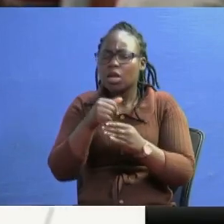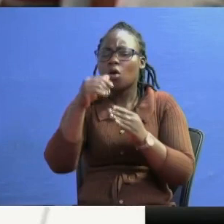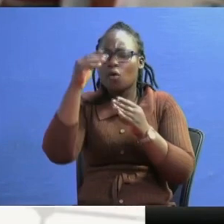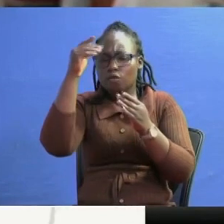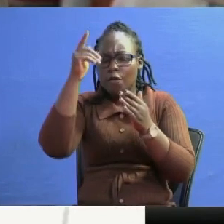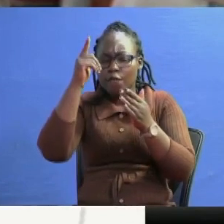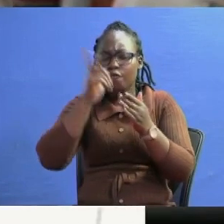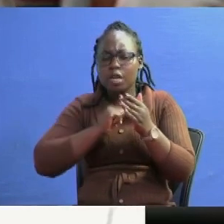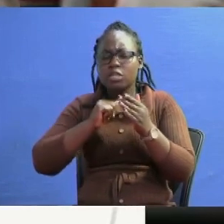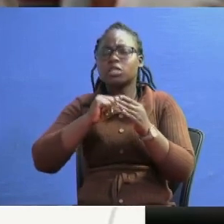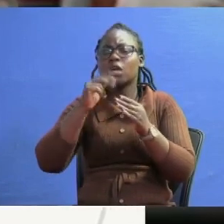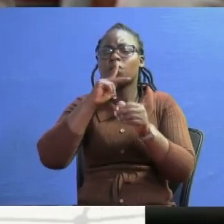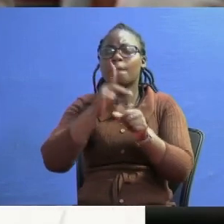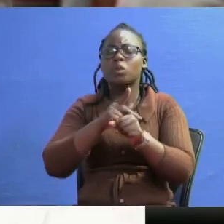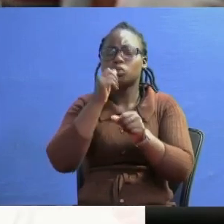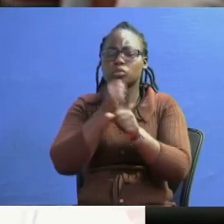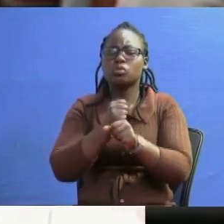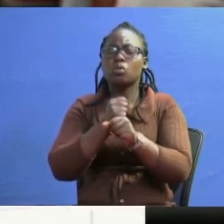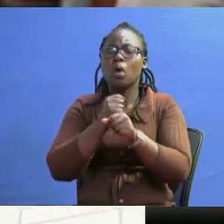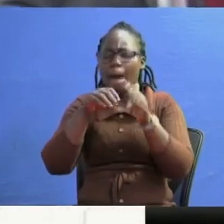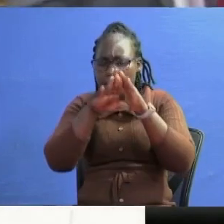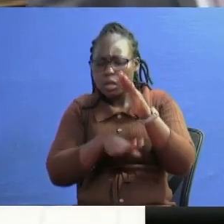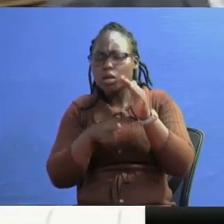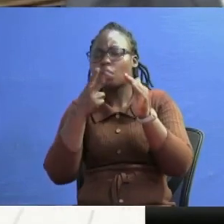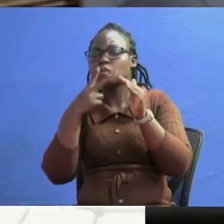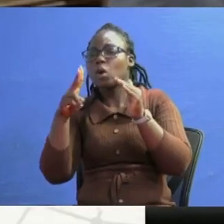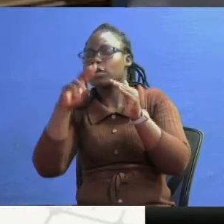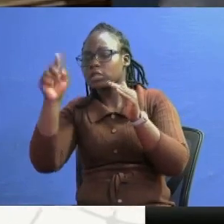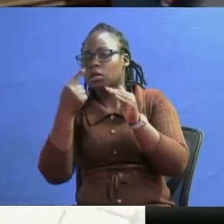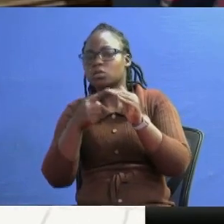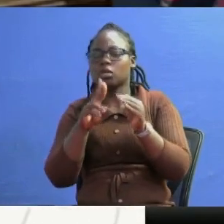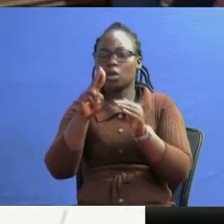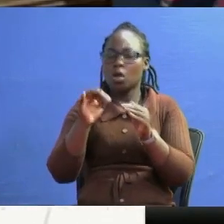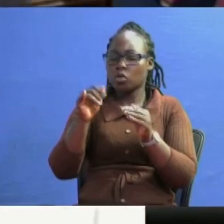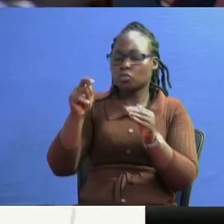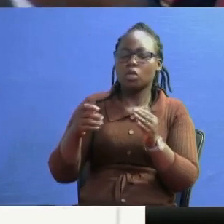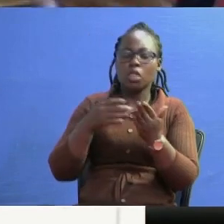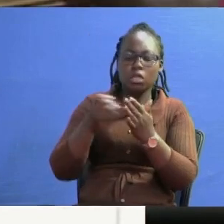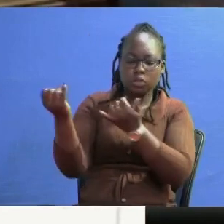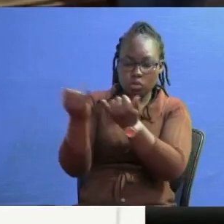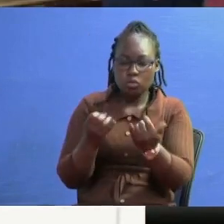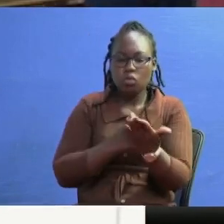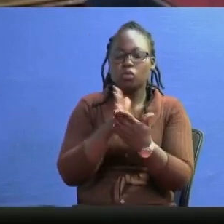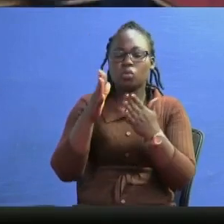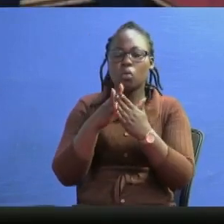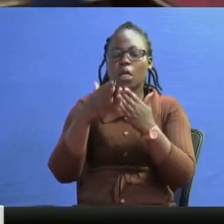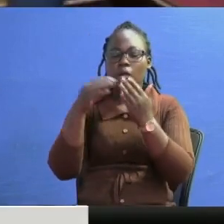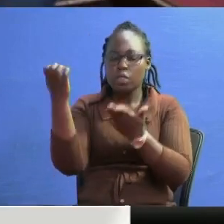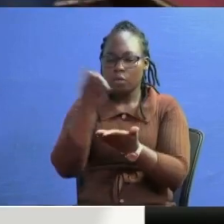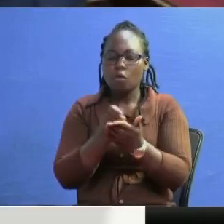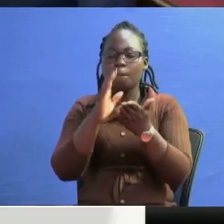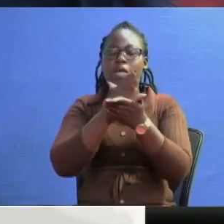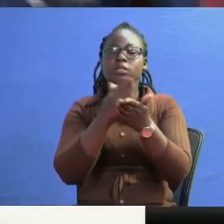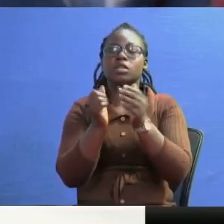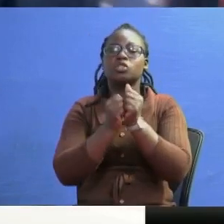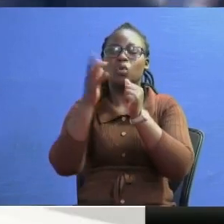promise to do a minimum of 200,000 units. Levy was introduced through an amendment of the Employment Act by Section